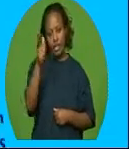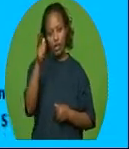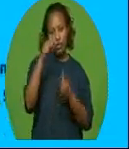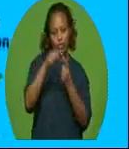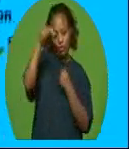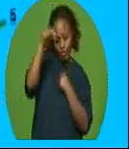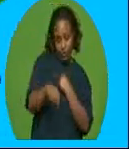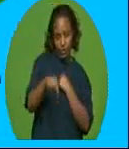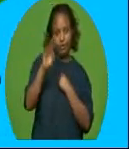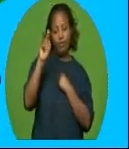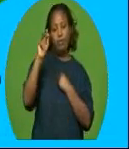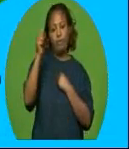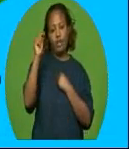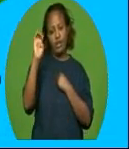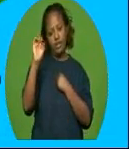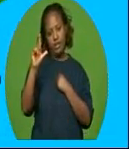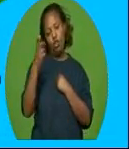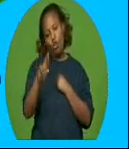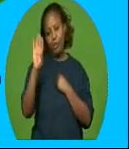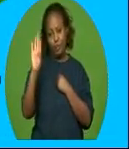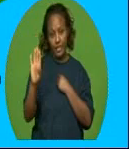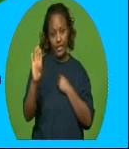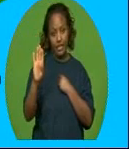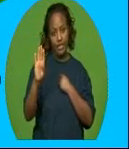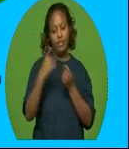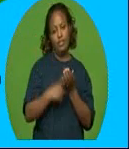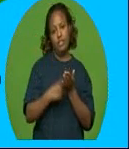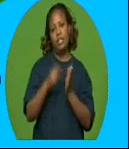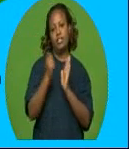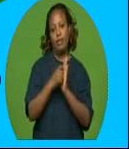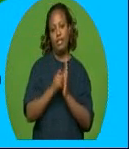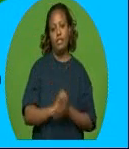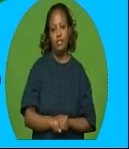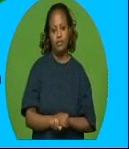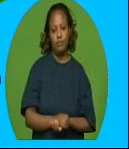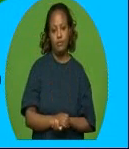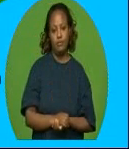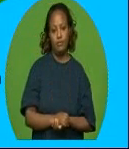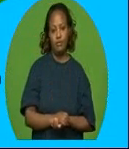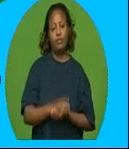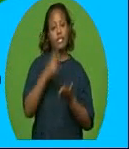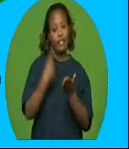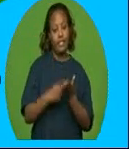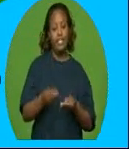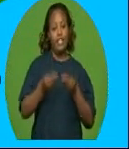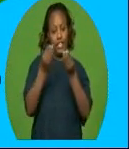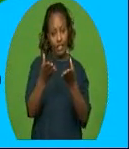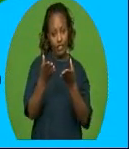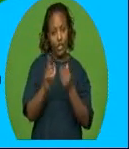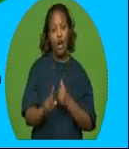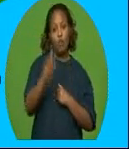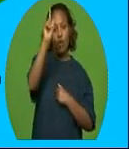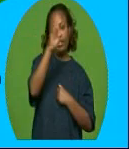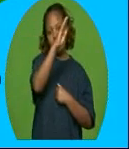A to the bottom panel or panel B of the exhibit. This gives